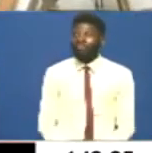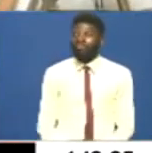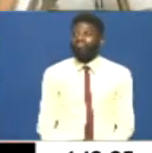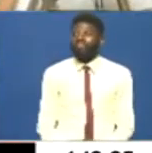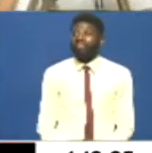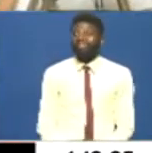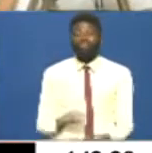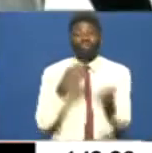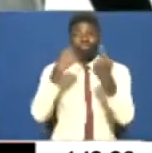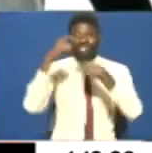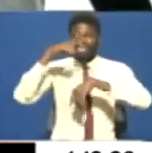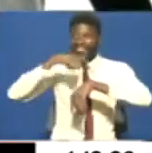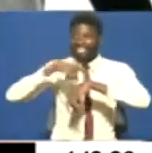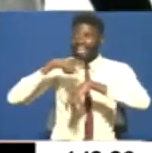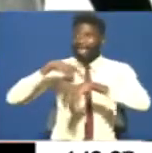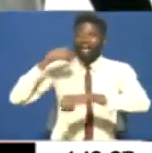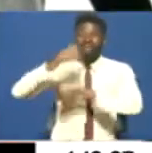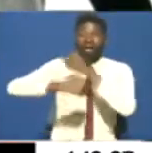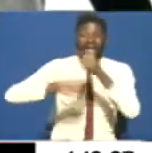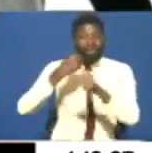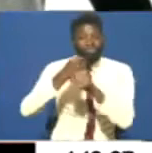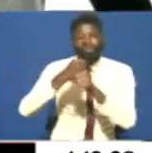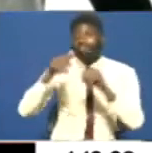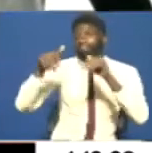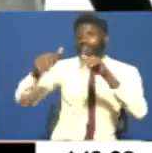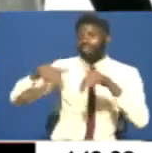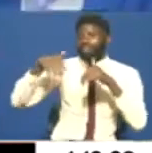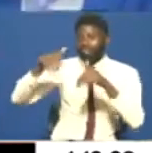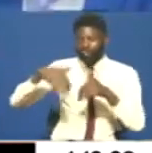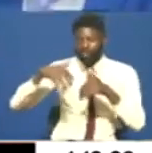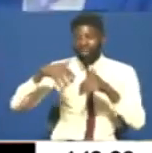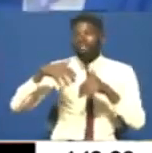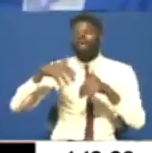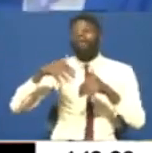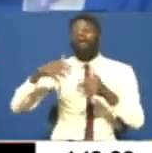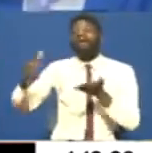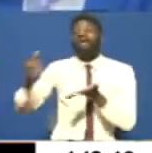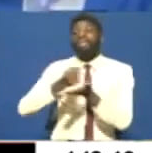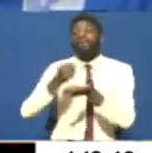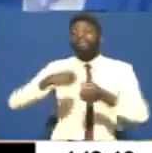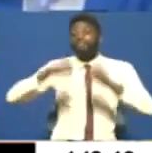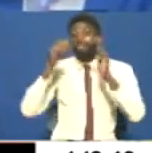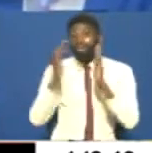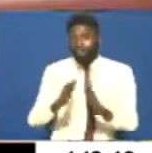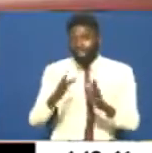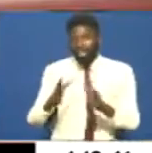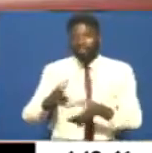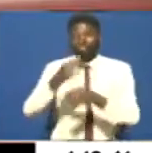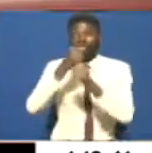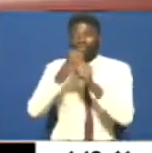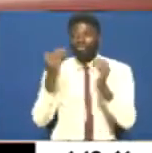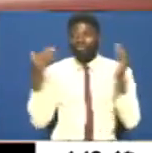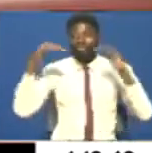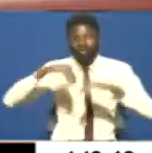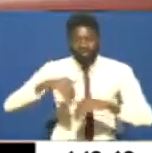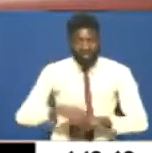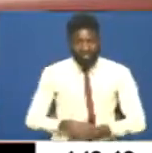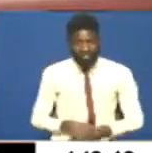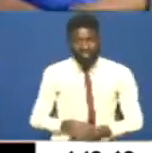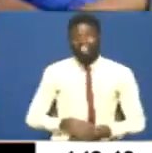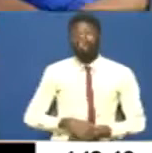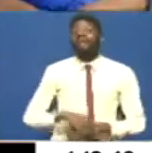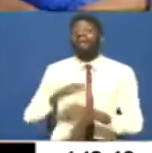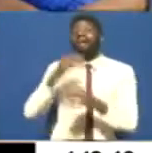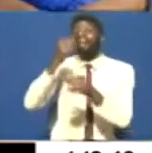Speaking during the annual Agricultural Employers Association conference, Labour Cabinet Secretary Simon Chelugui noted that